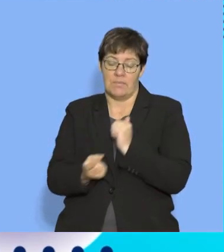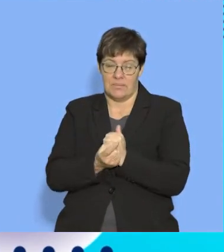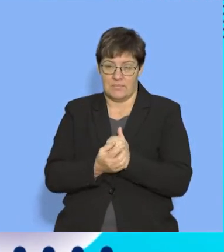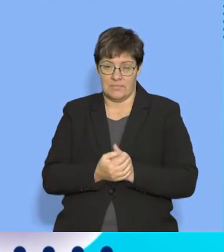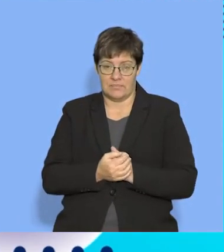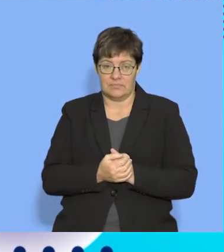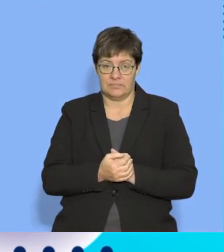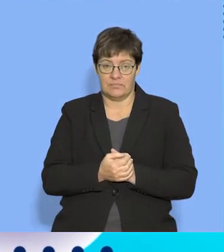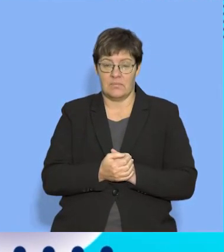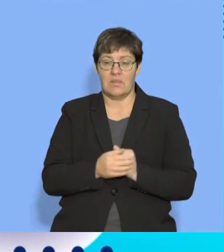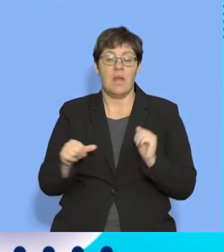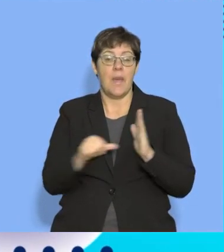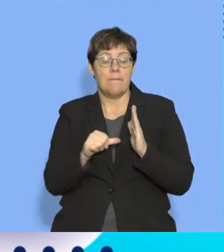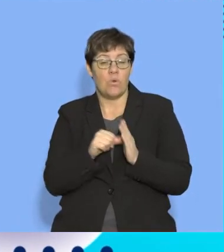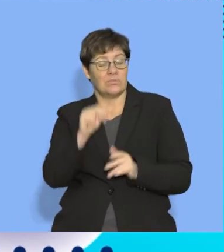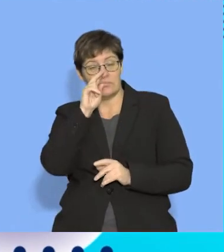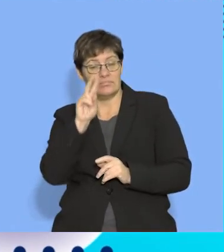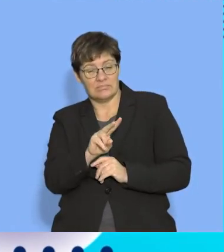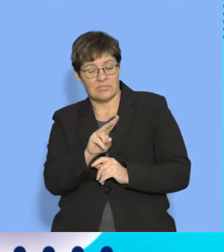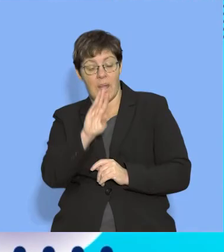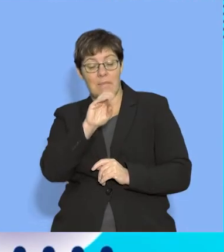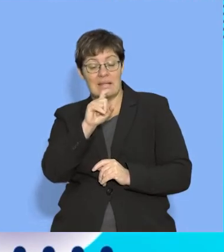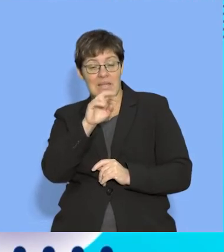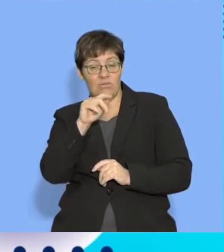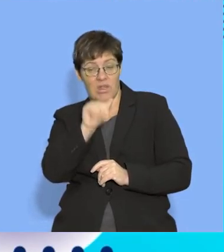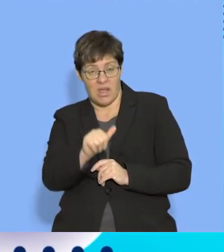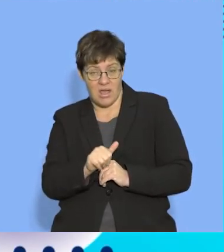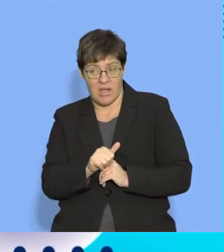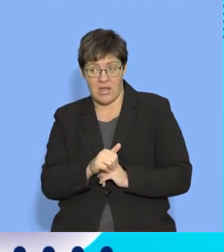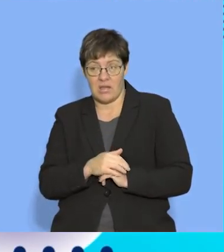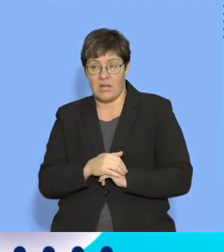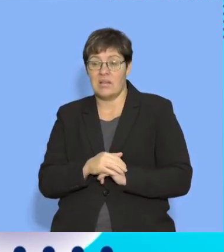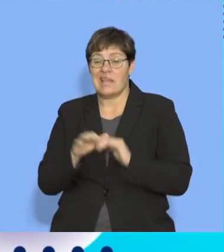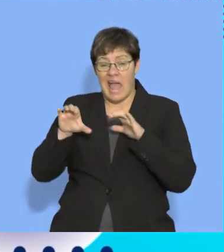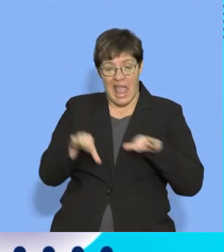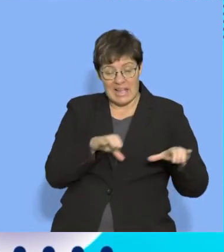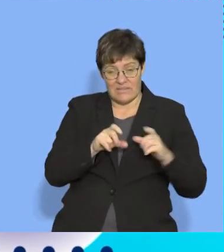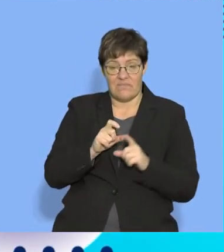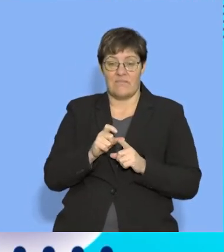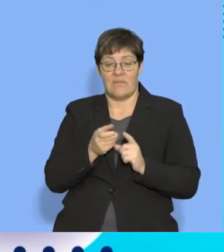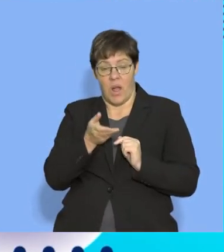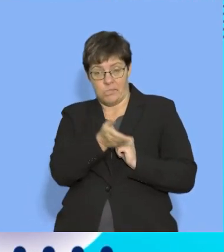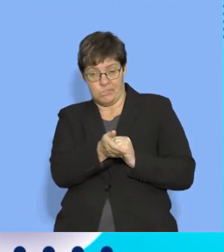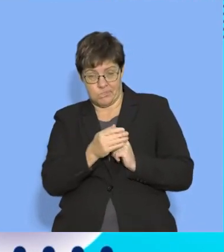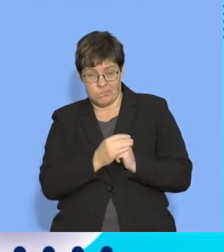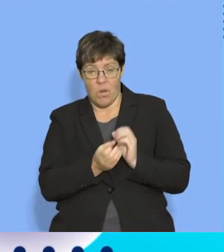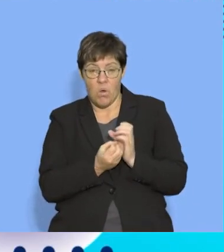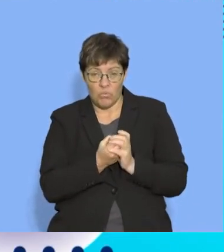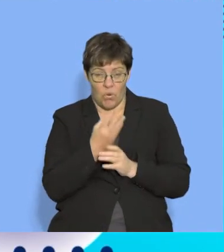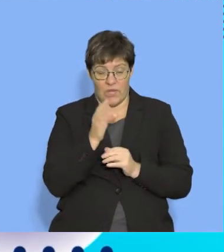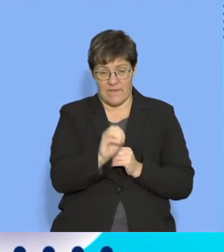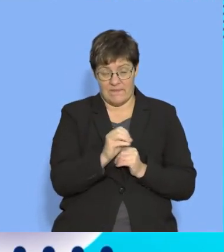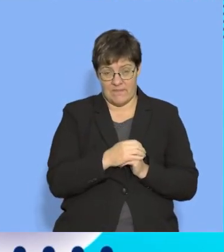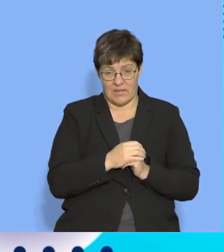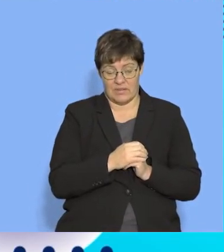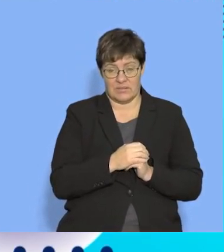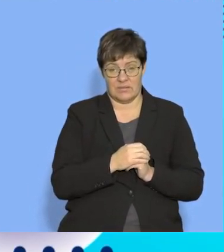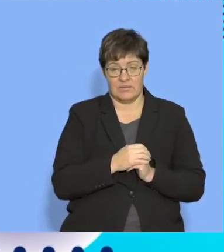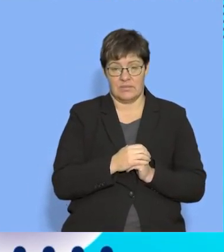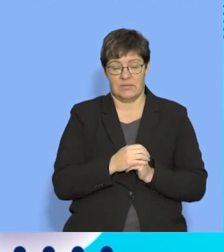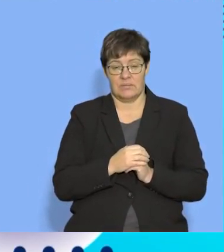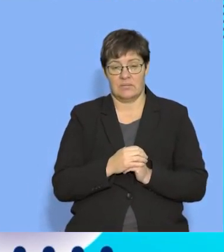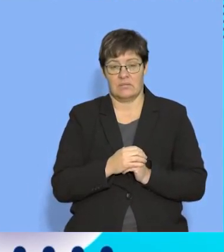water takes place. It's important that we recognize that the bacteria, there's an active culture or growth of